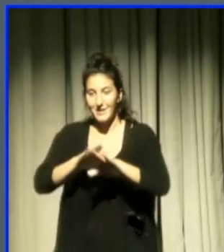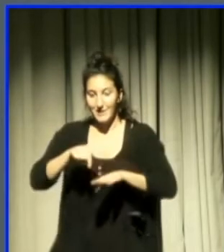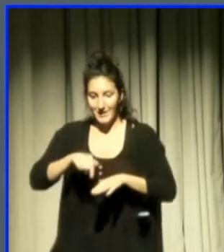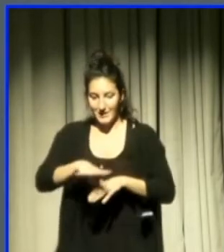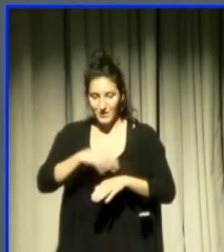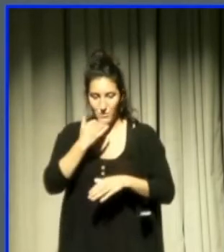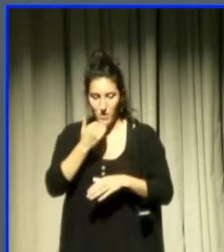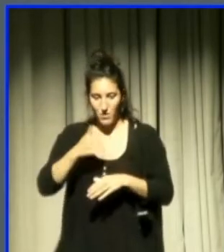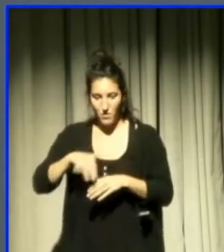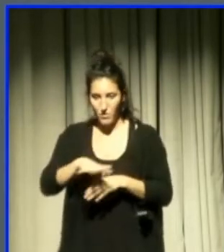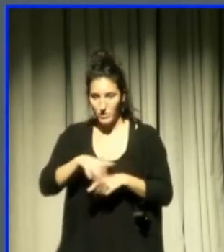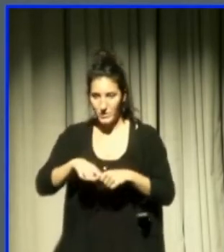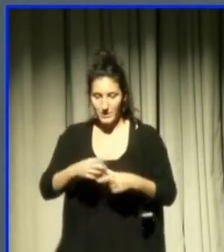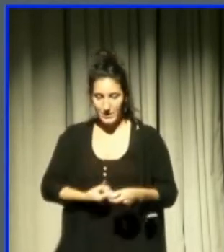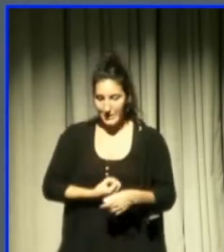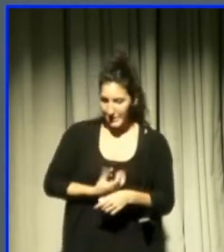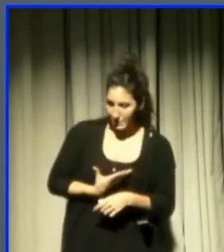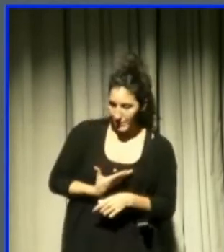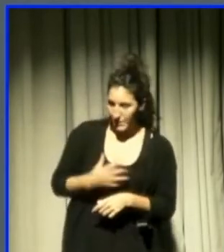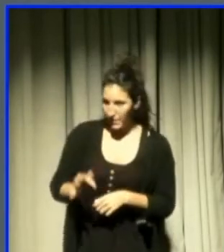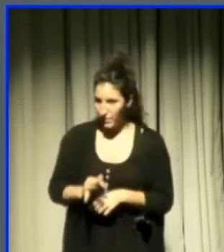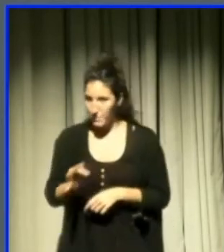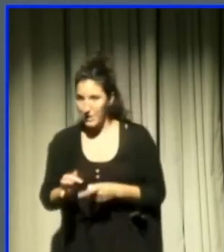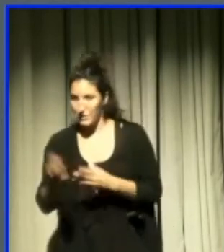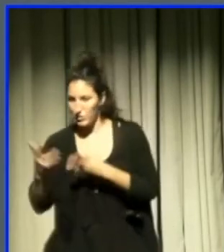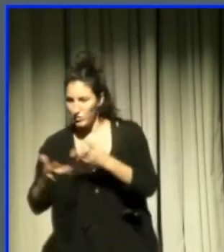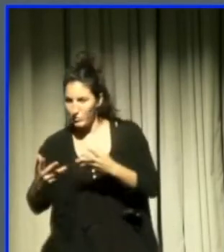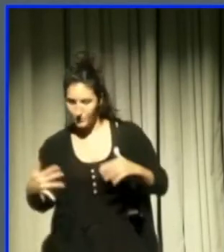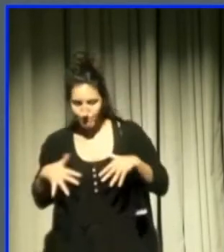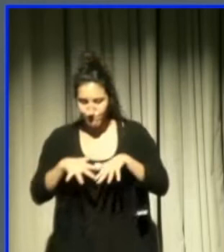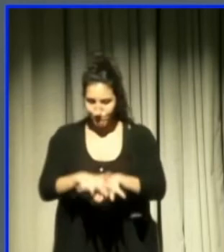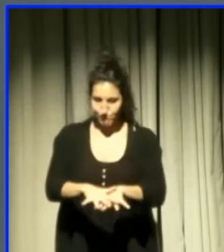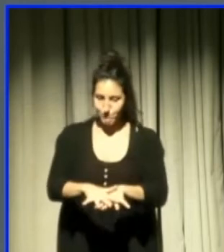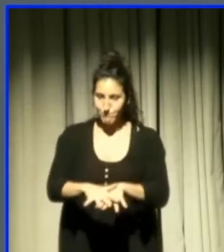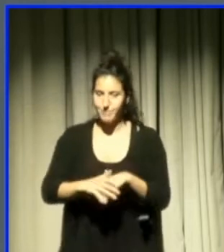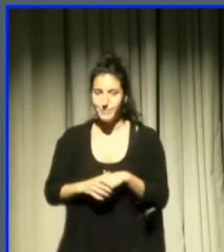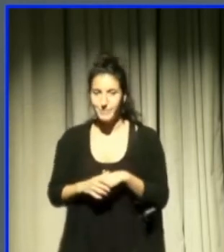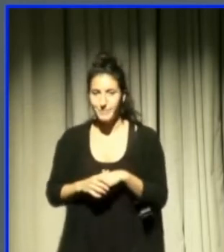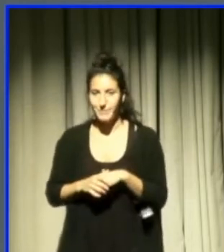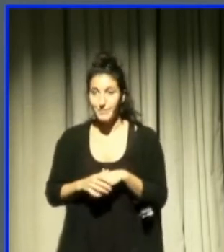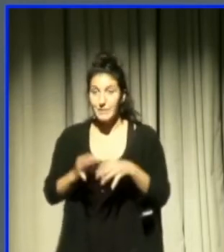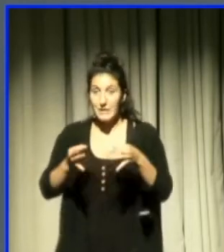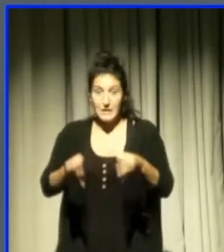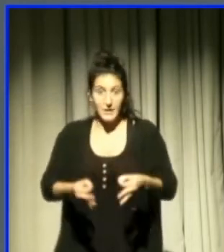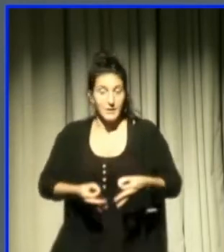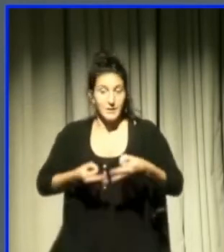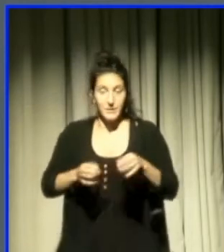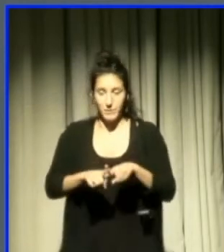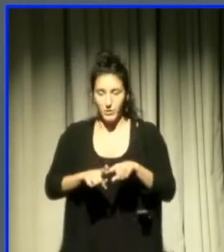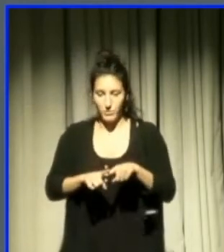inspiration and numbers. So it's been always this kind of conflict between teams in